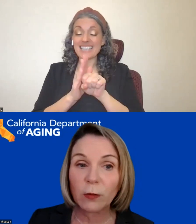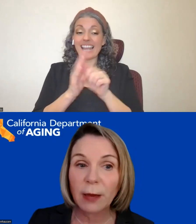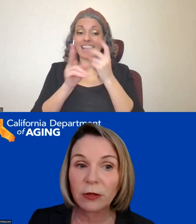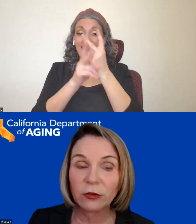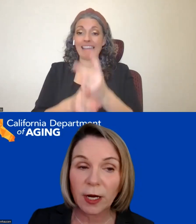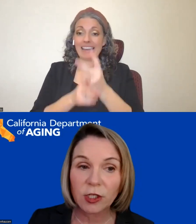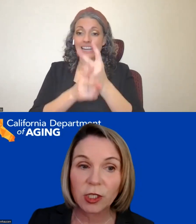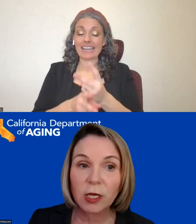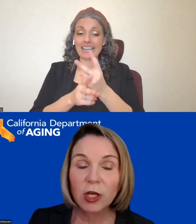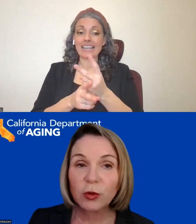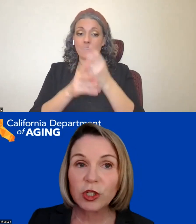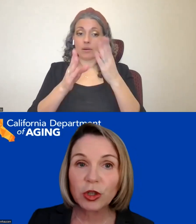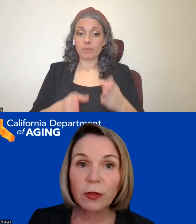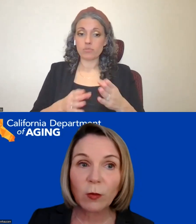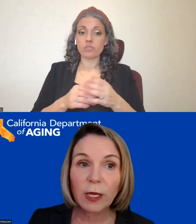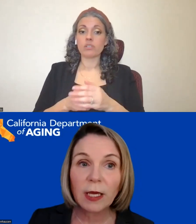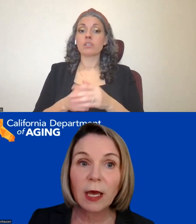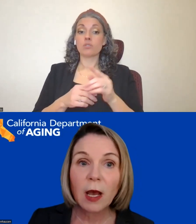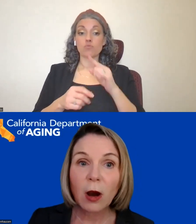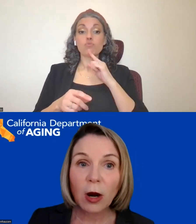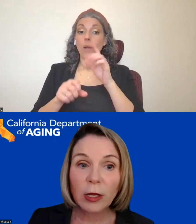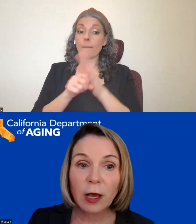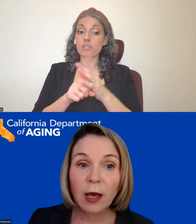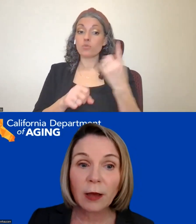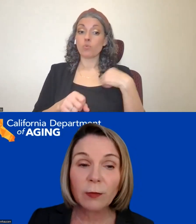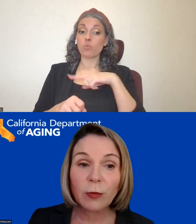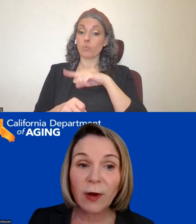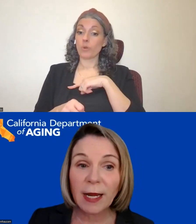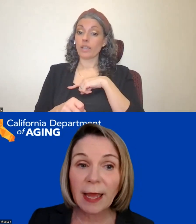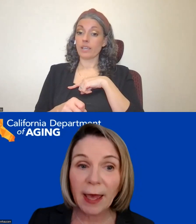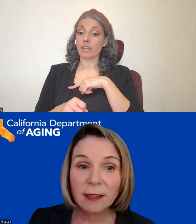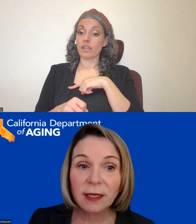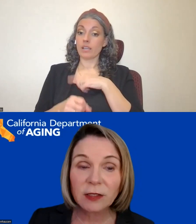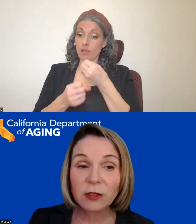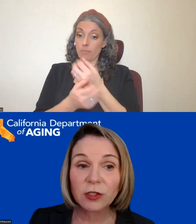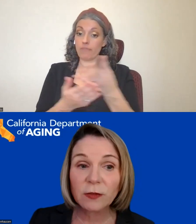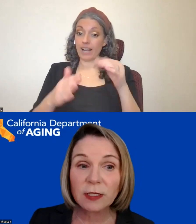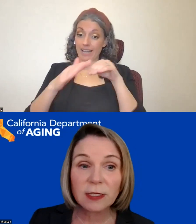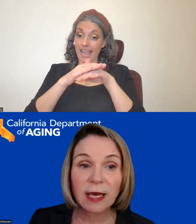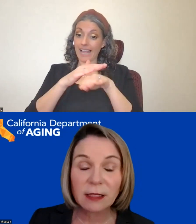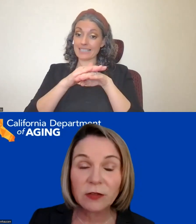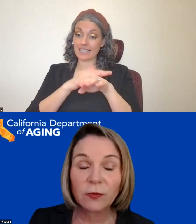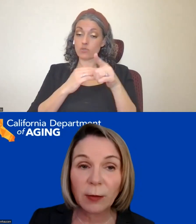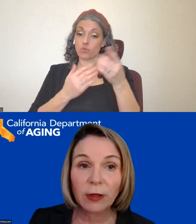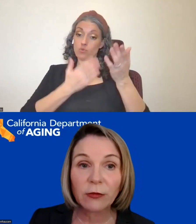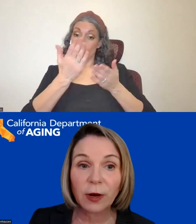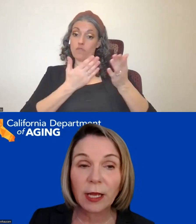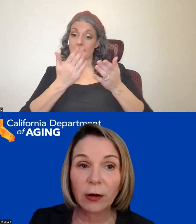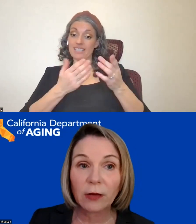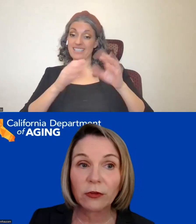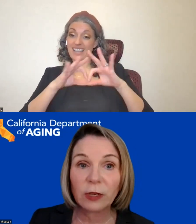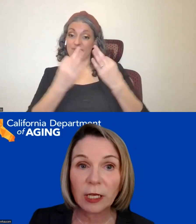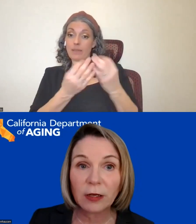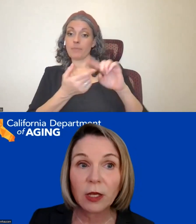equity roadmap and strategy to ensure that we are providing access to the services that these family and